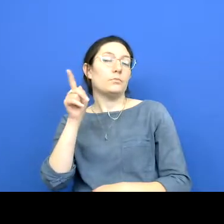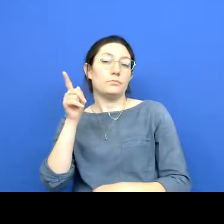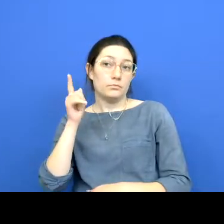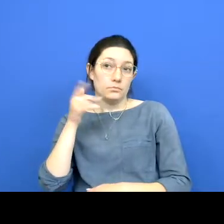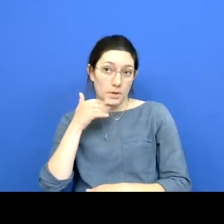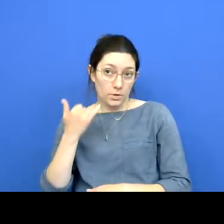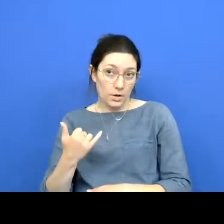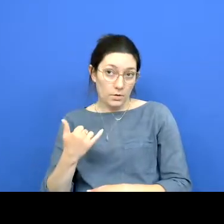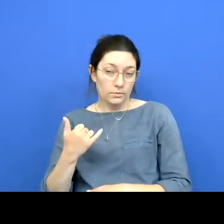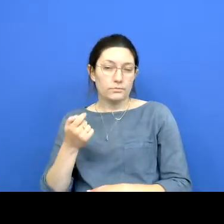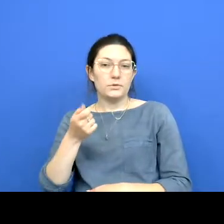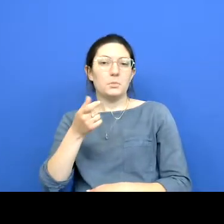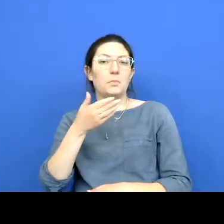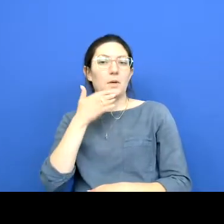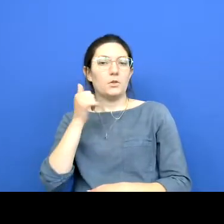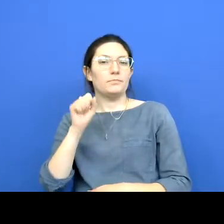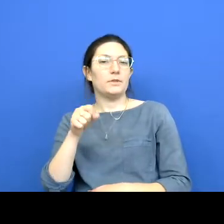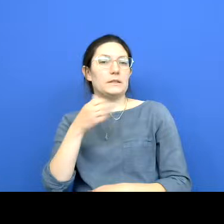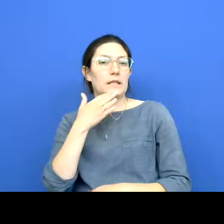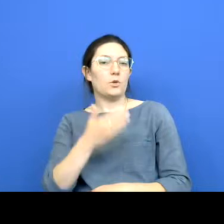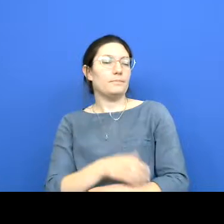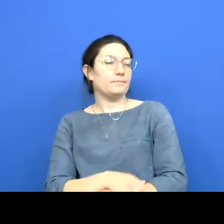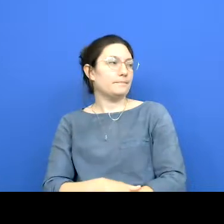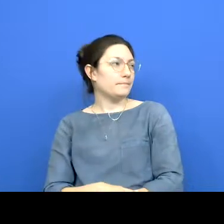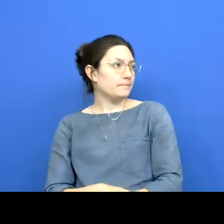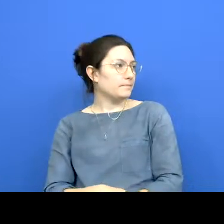better? Yes, thank you.